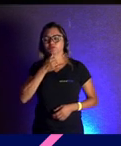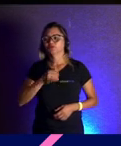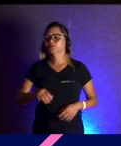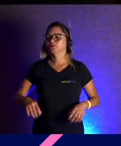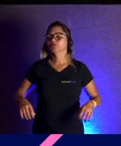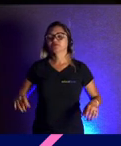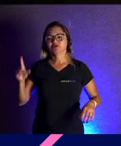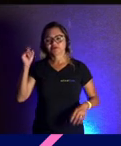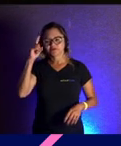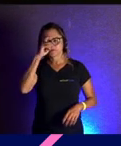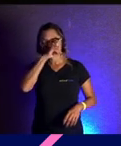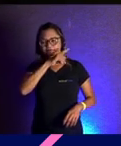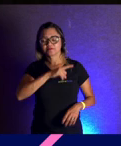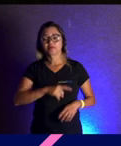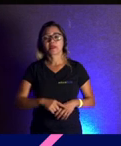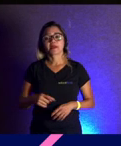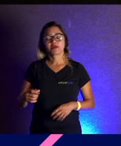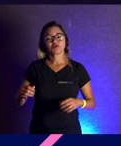los derechos de la